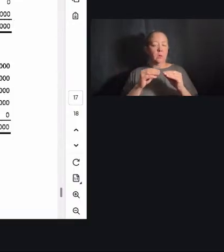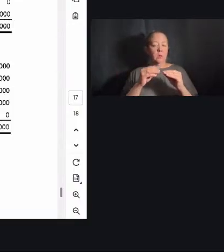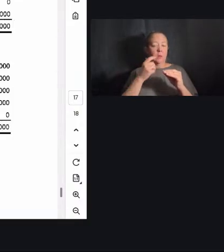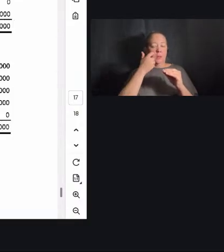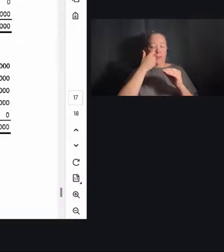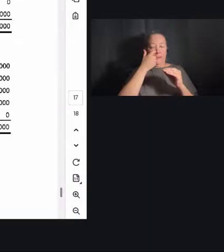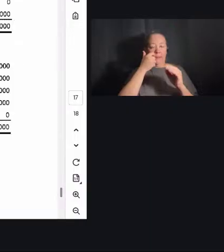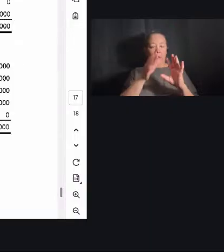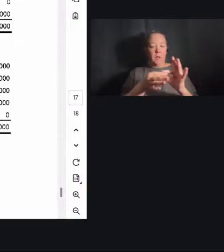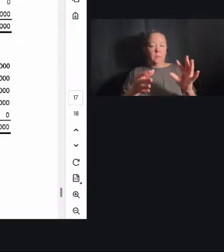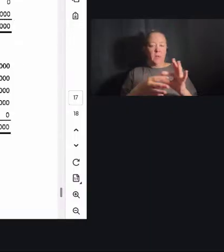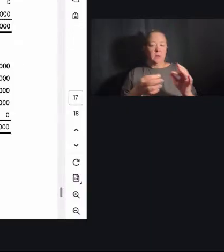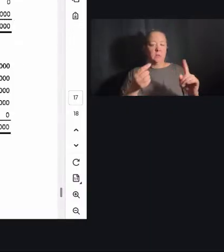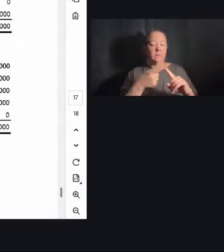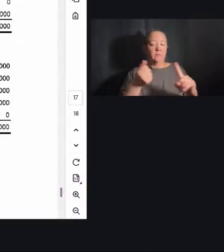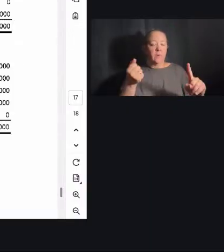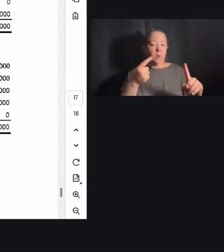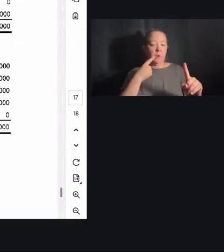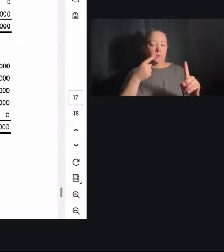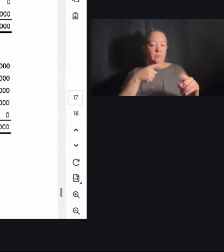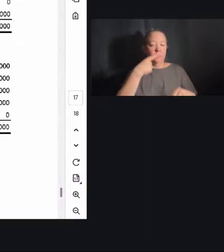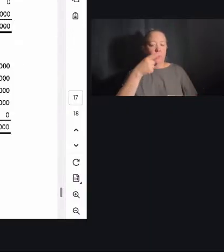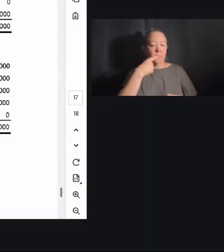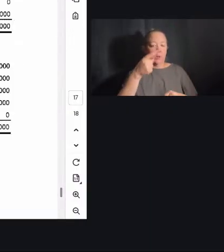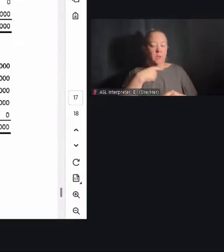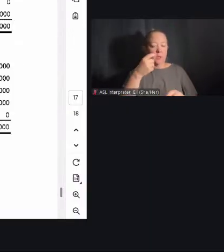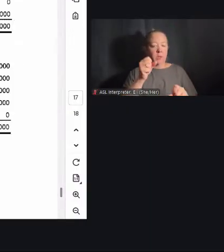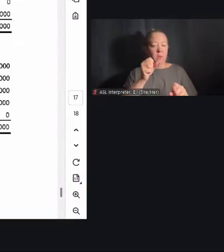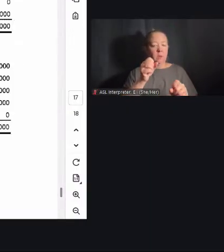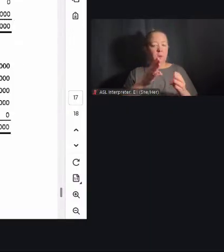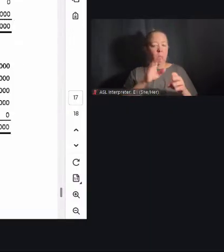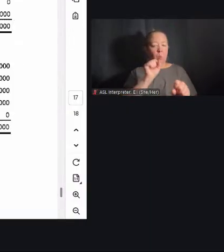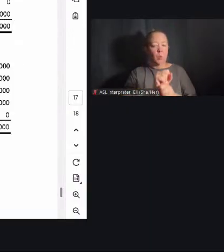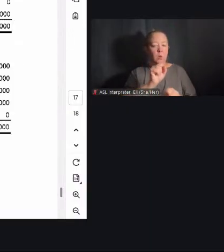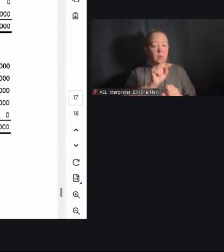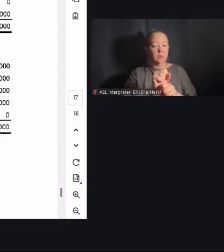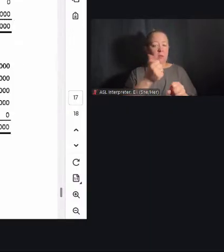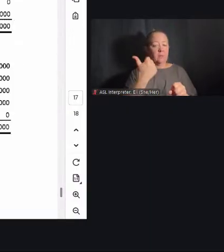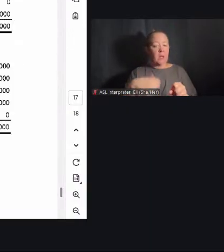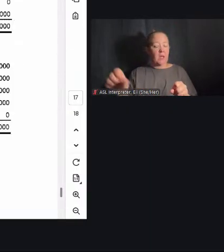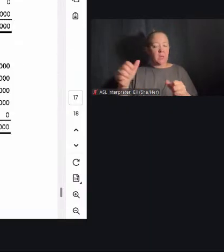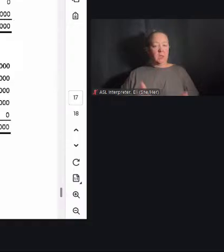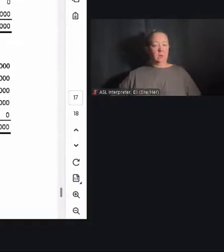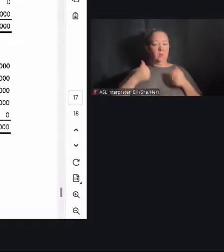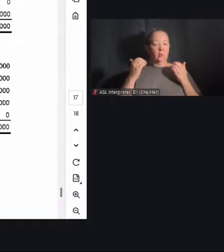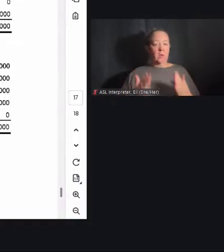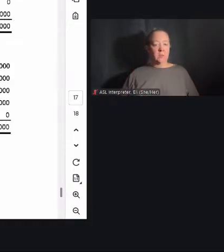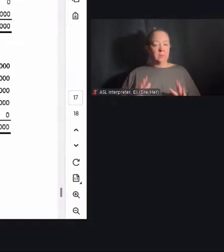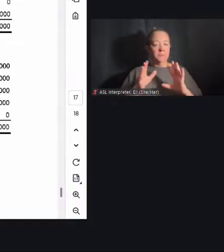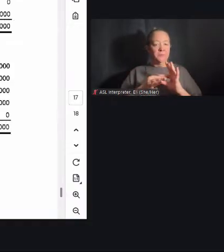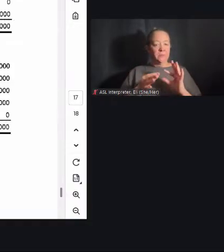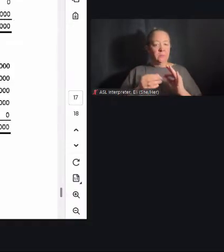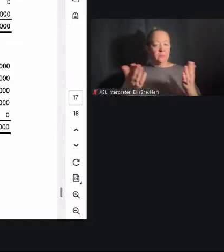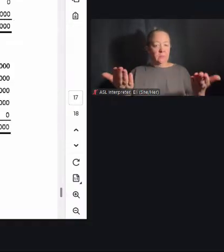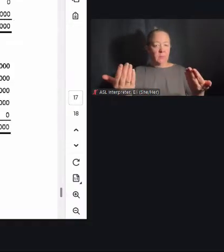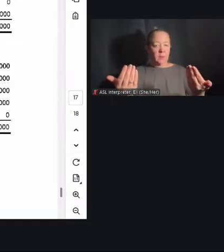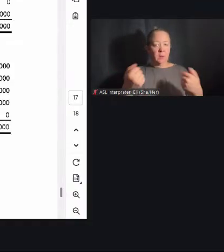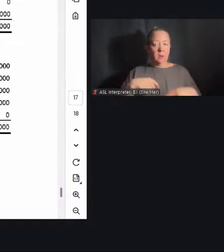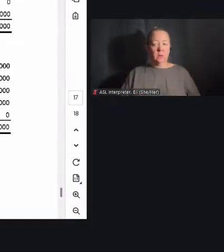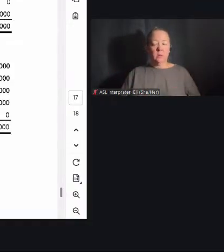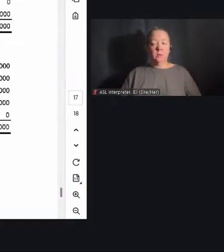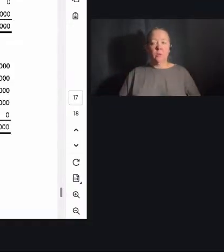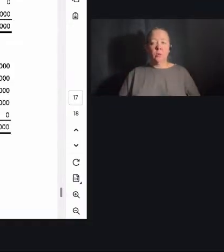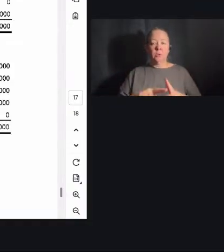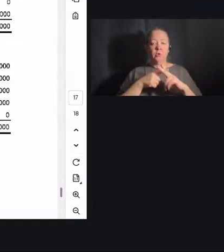see online. So why don't we start online, and then we'll go to the room? I don't know who's online. Okay, are you